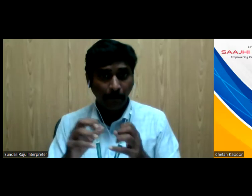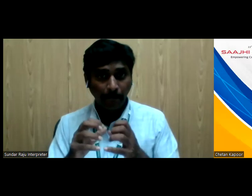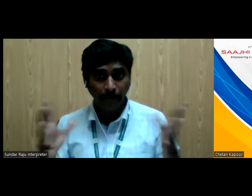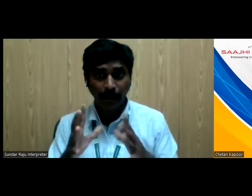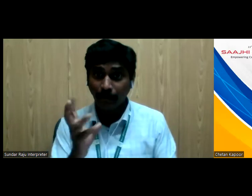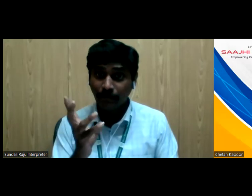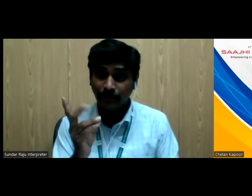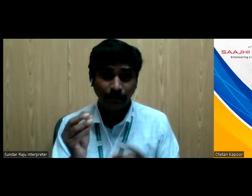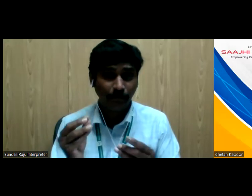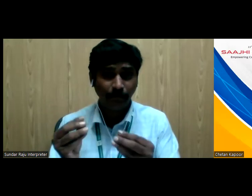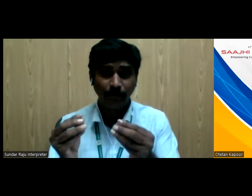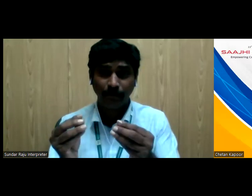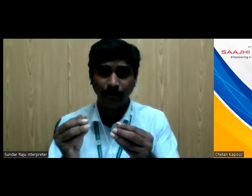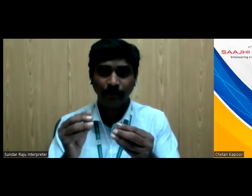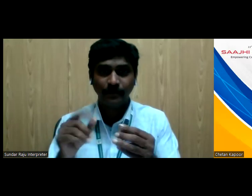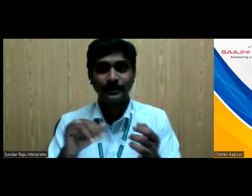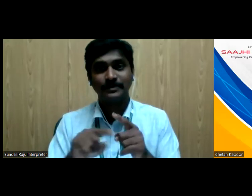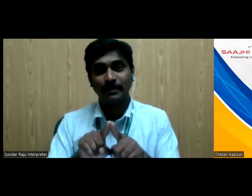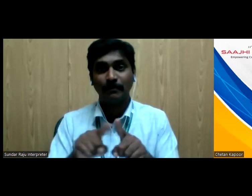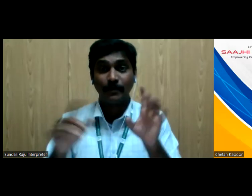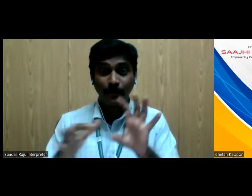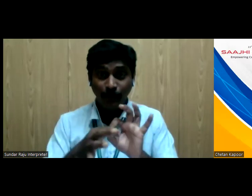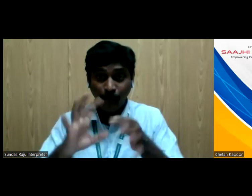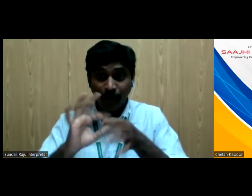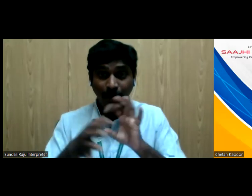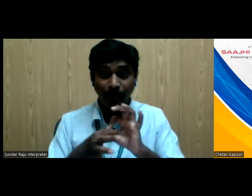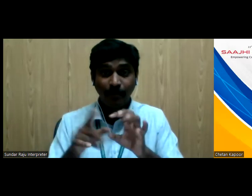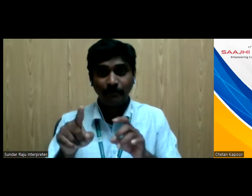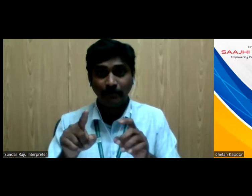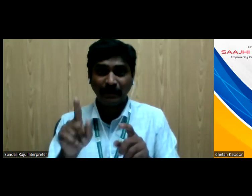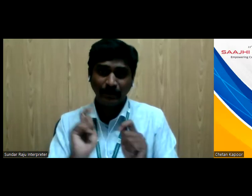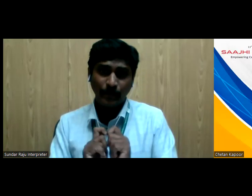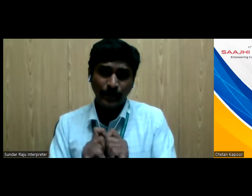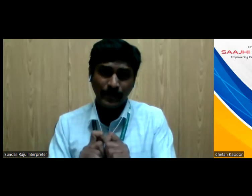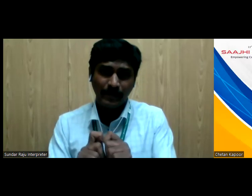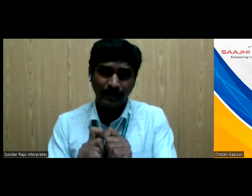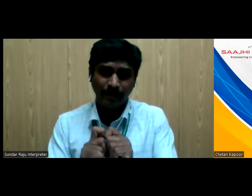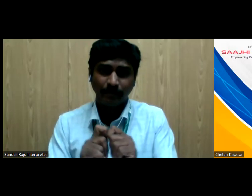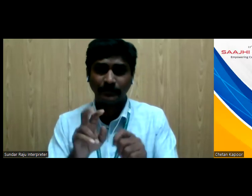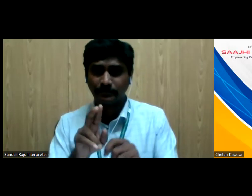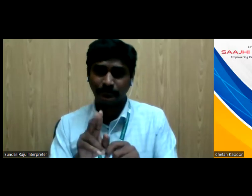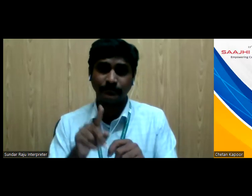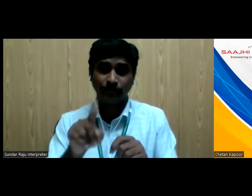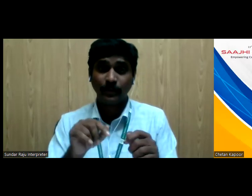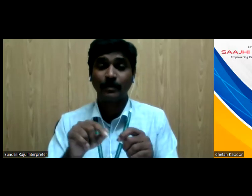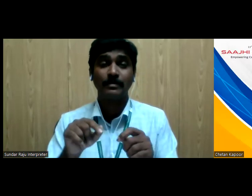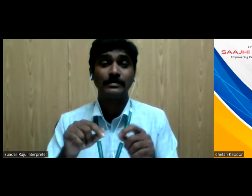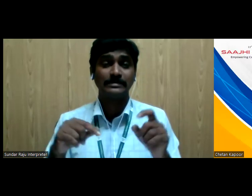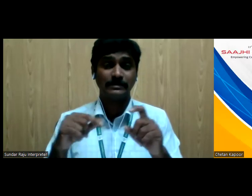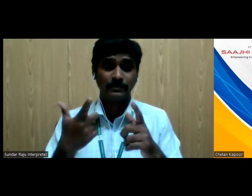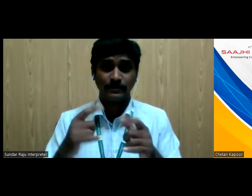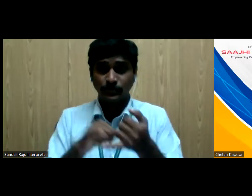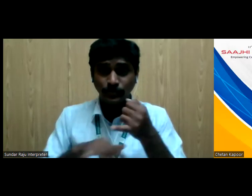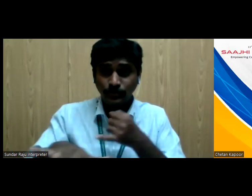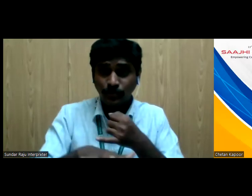strong collective collaborative action can we as civil society, as the social sector, hope to